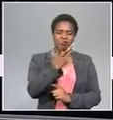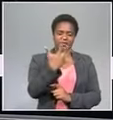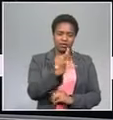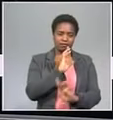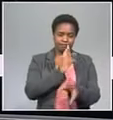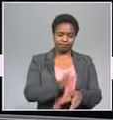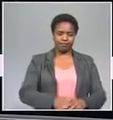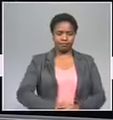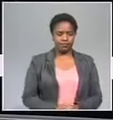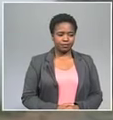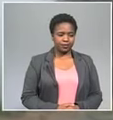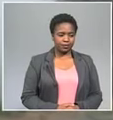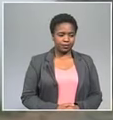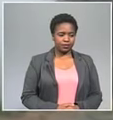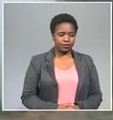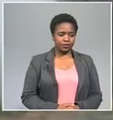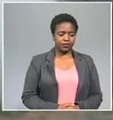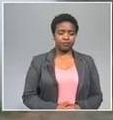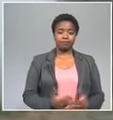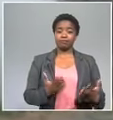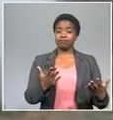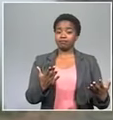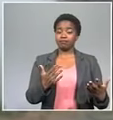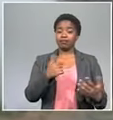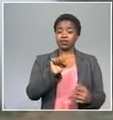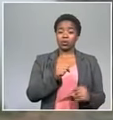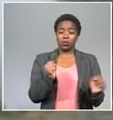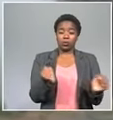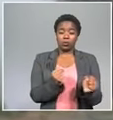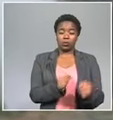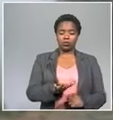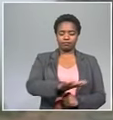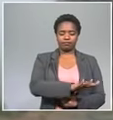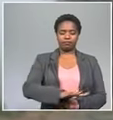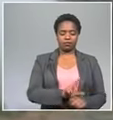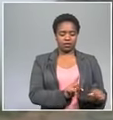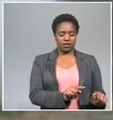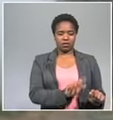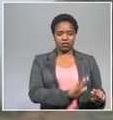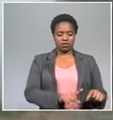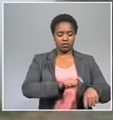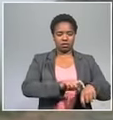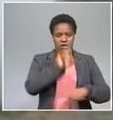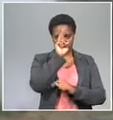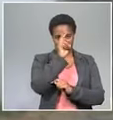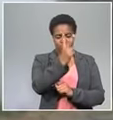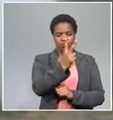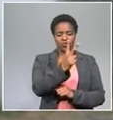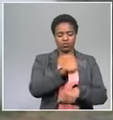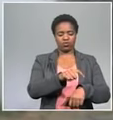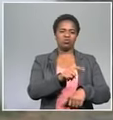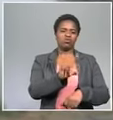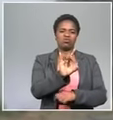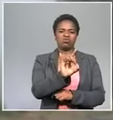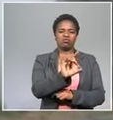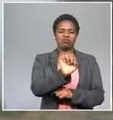McKechnie explains. A large and slow-moving cold front moved into Cape Town at around 2 o'clock on Tuesday. Now that's going